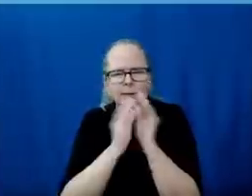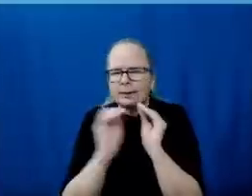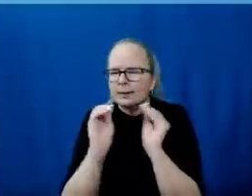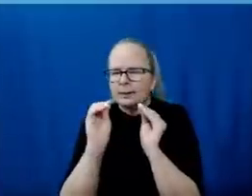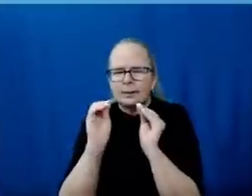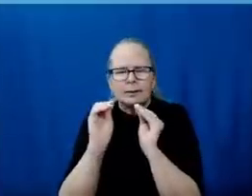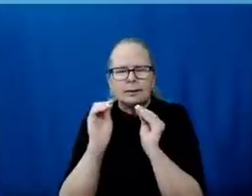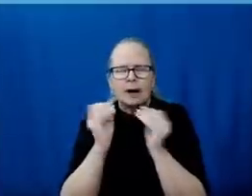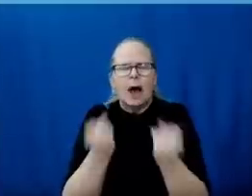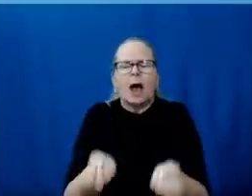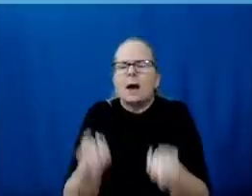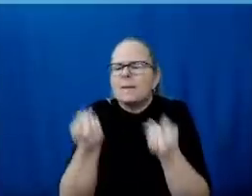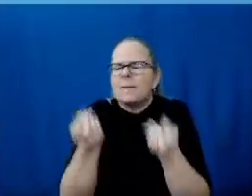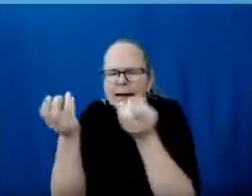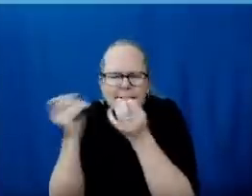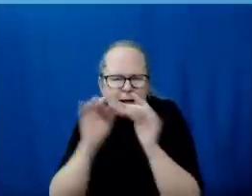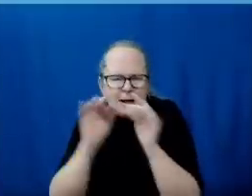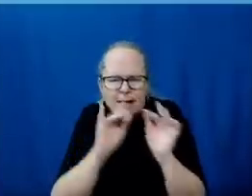quantification.